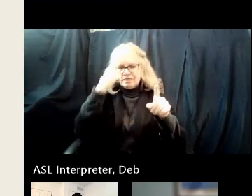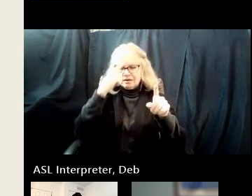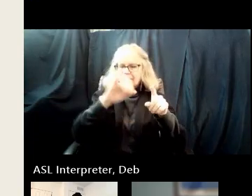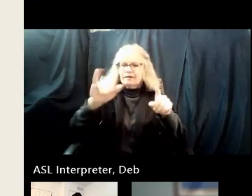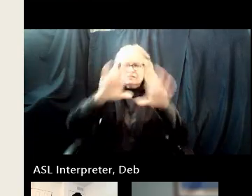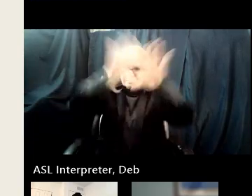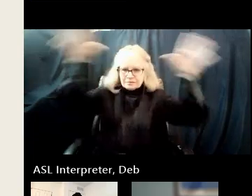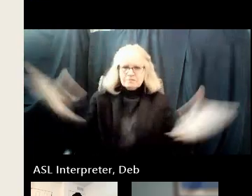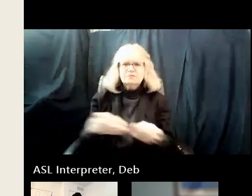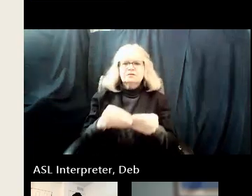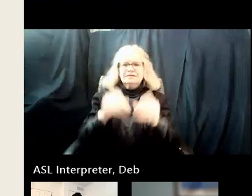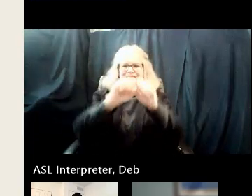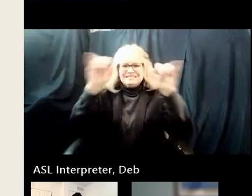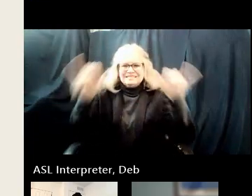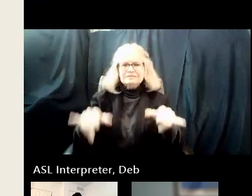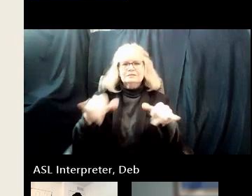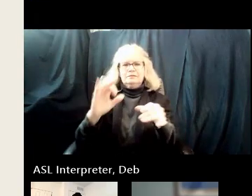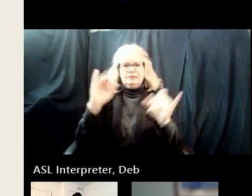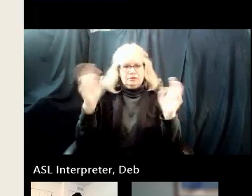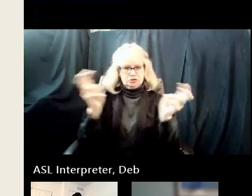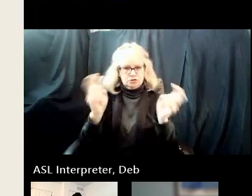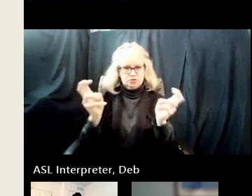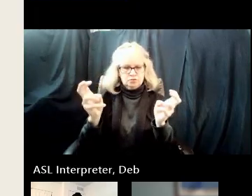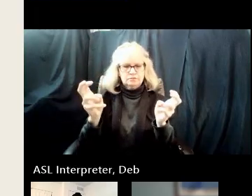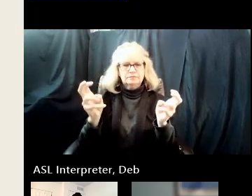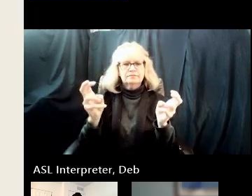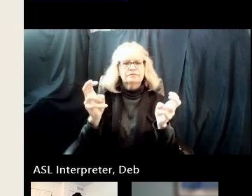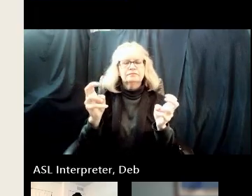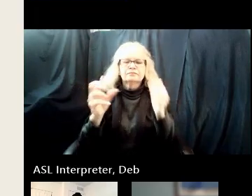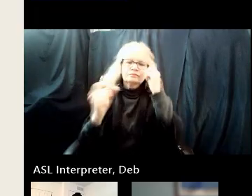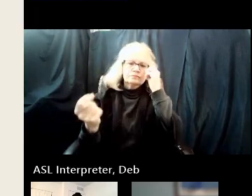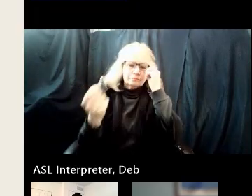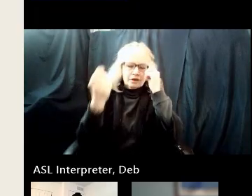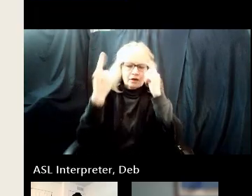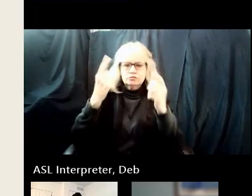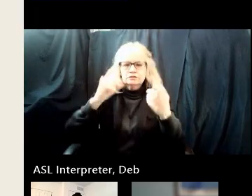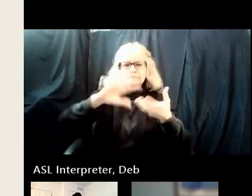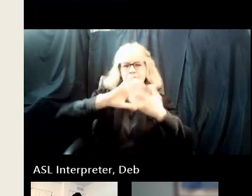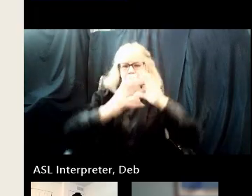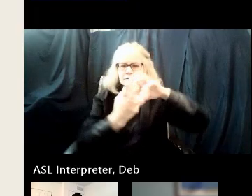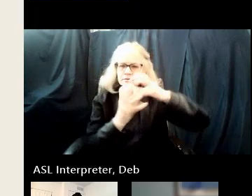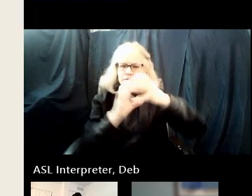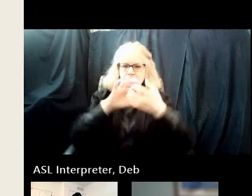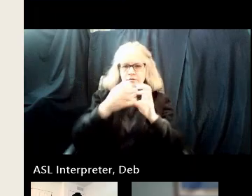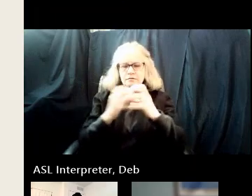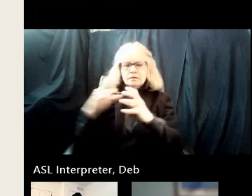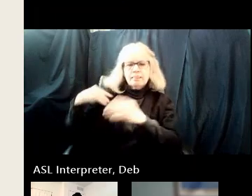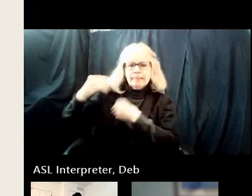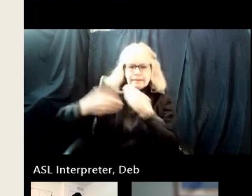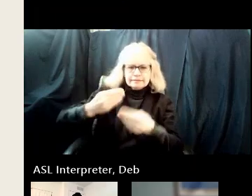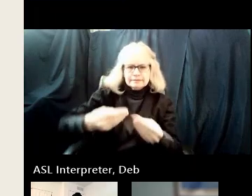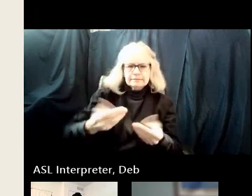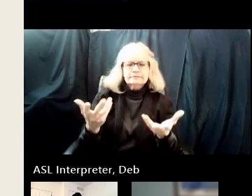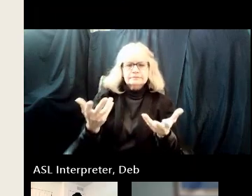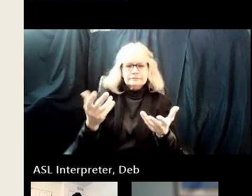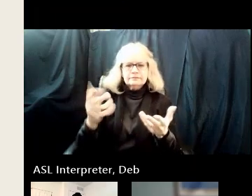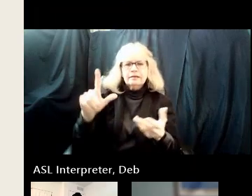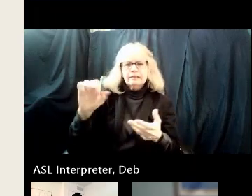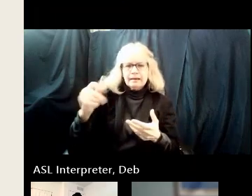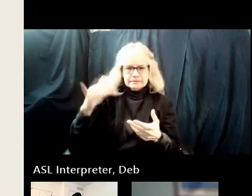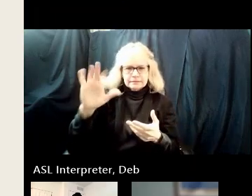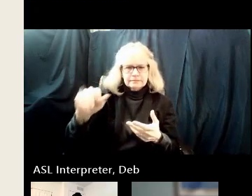issue. So understanding these intersecting legacies allows us to move beyond